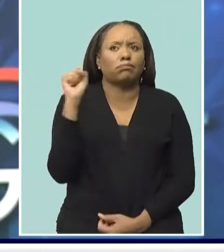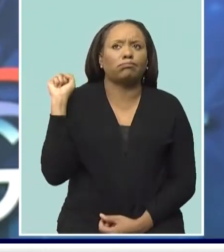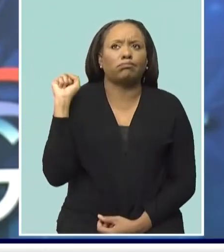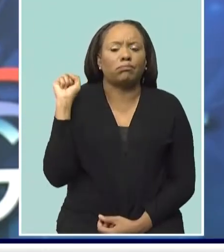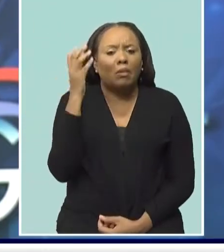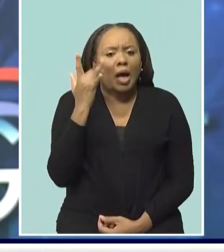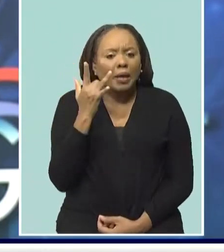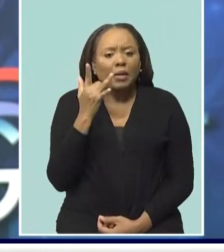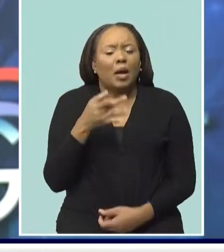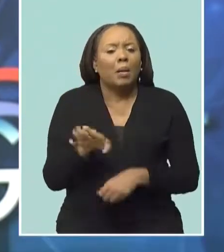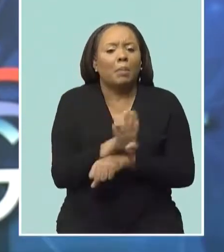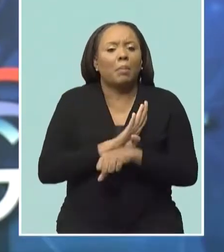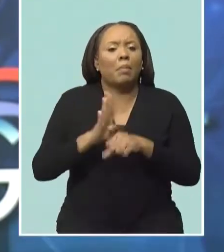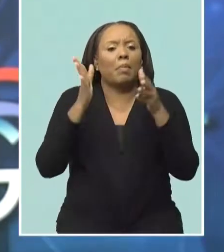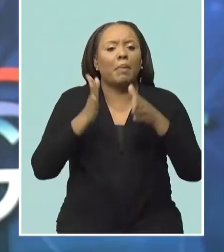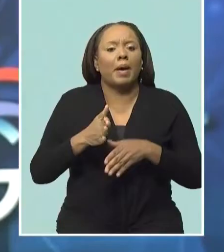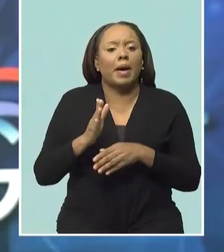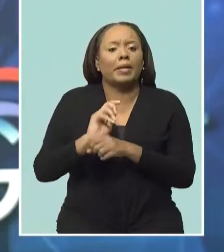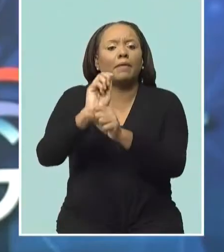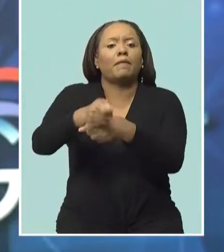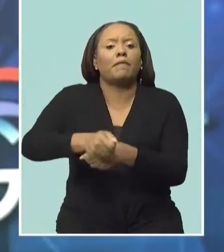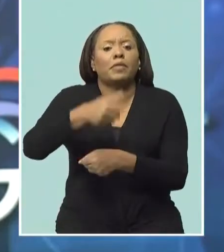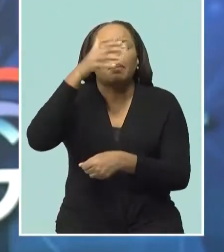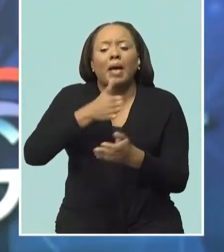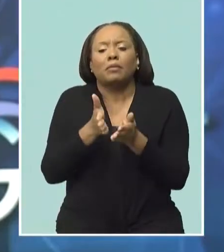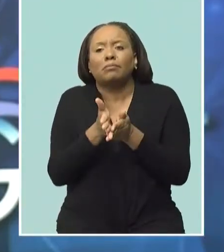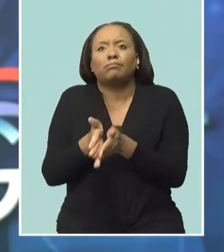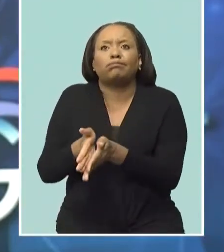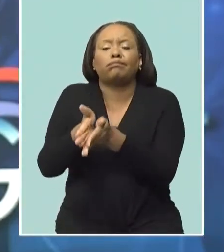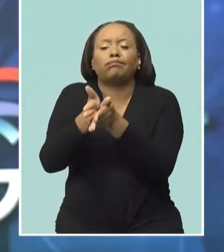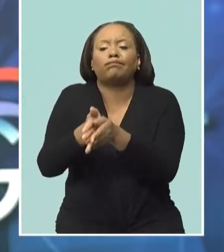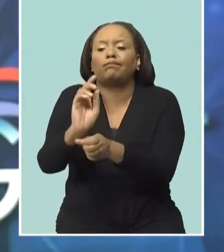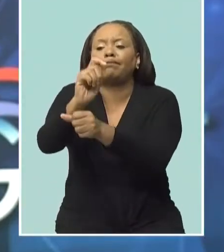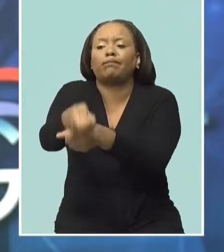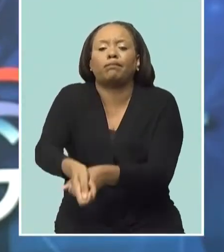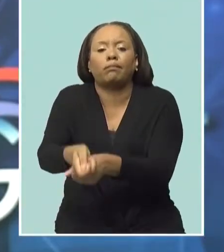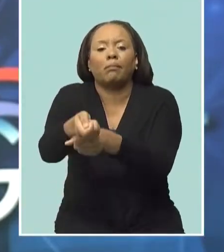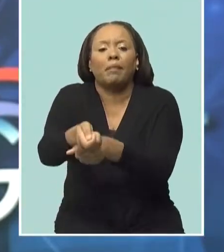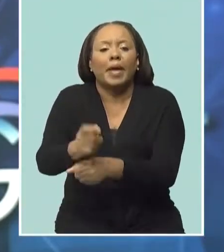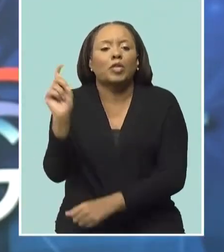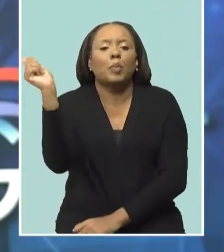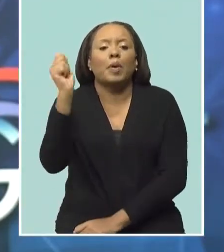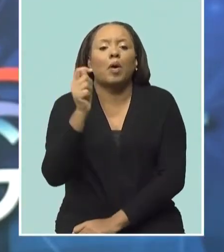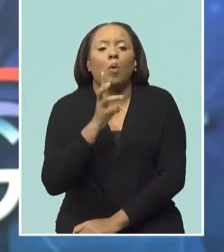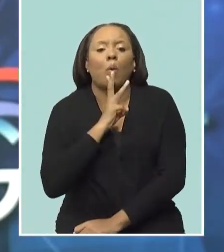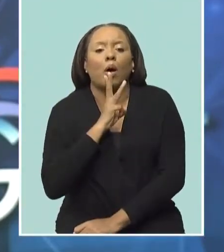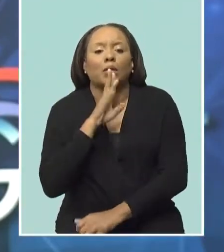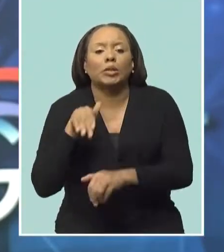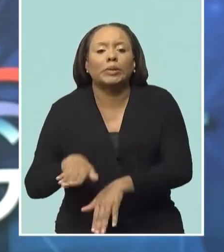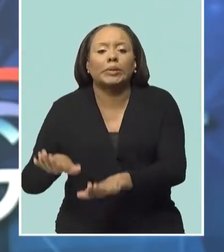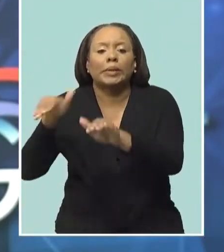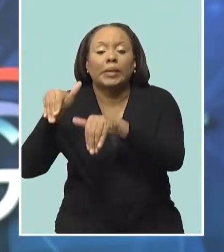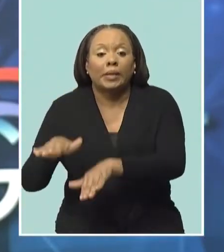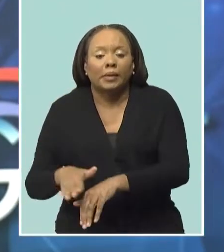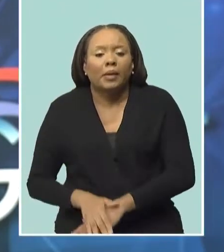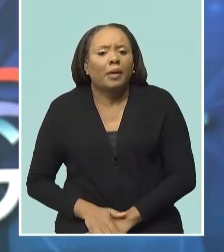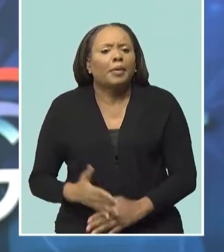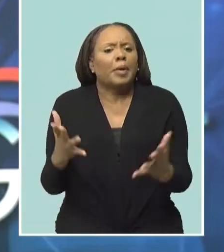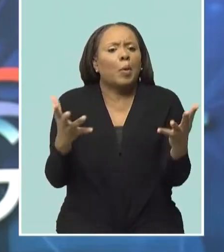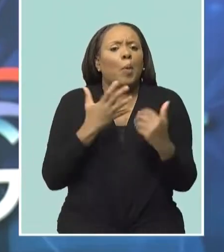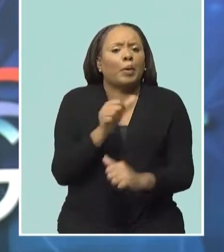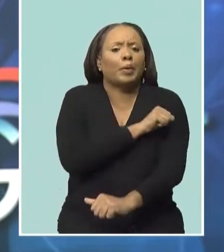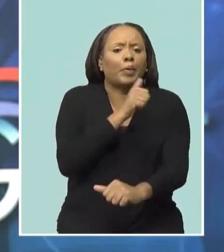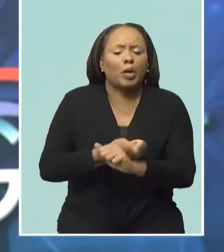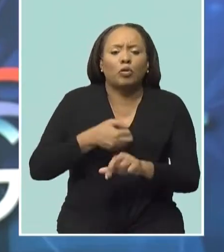are Barbadian fishermen overfishing in their waters. In an attempt to get the authorities to respond to their concerns, the